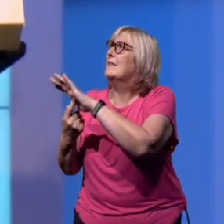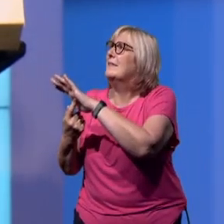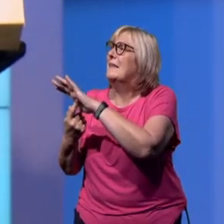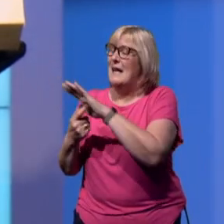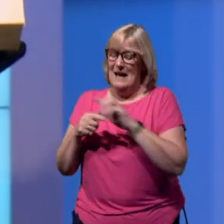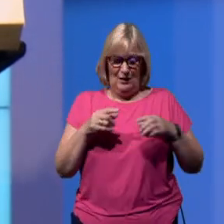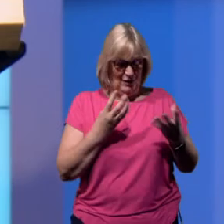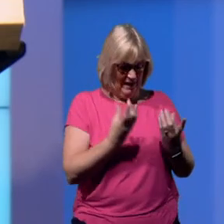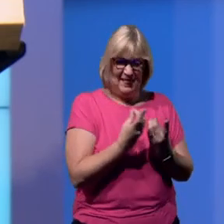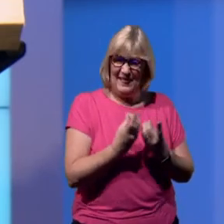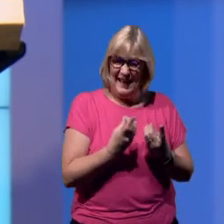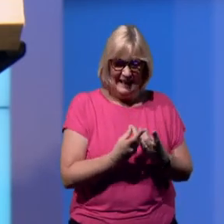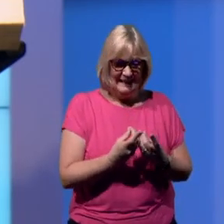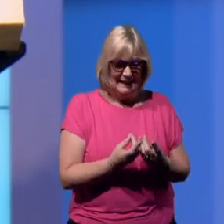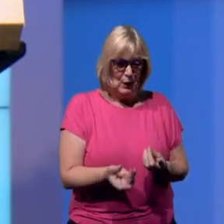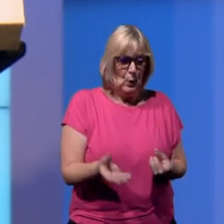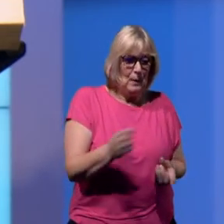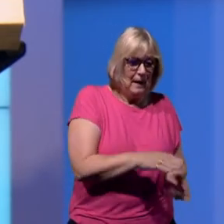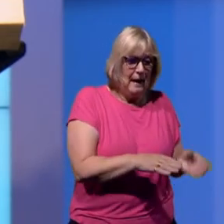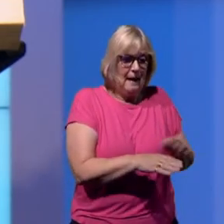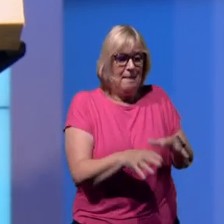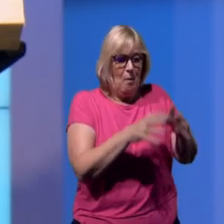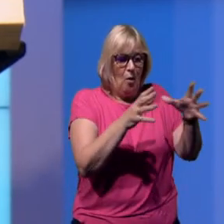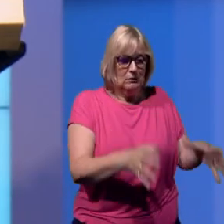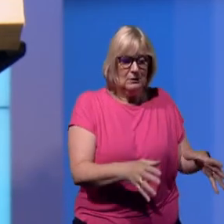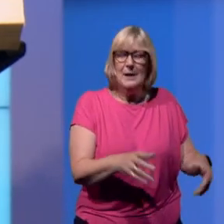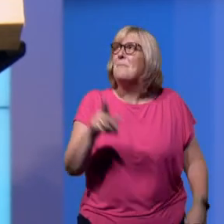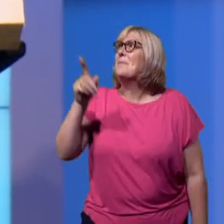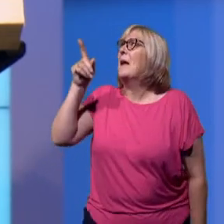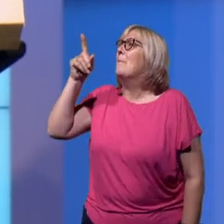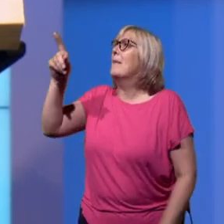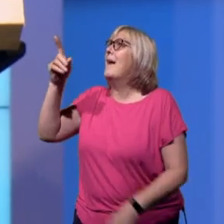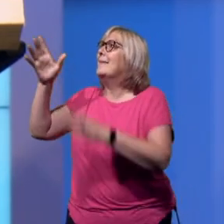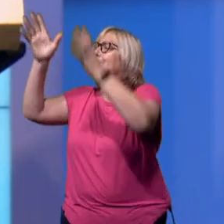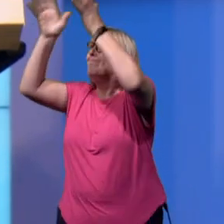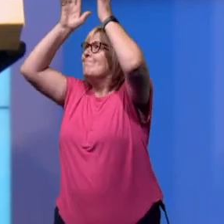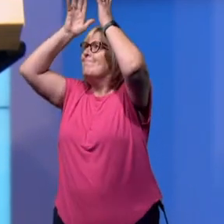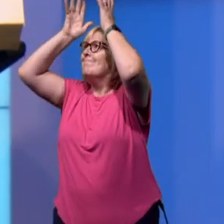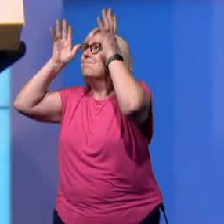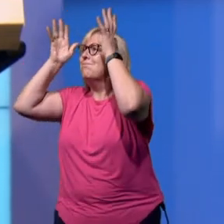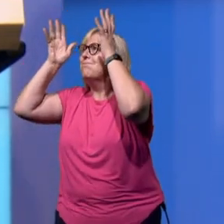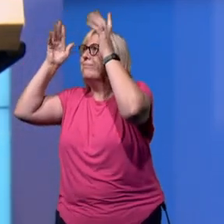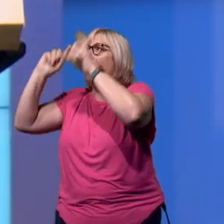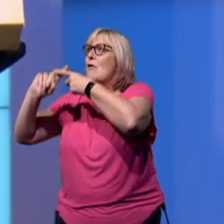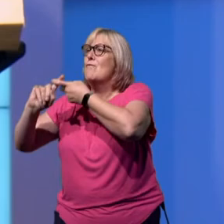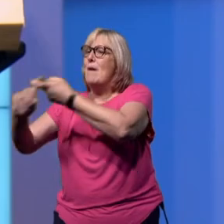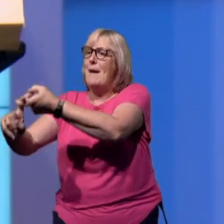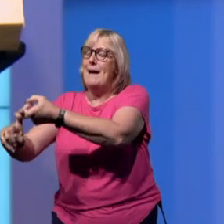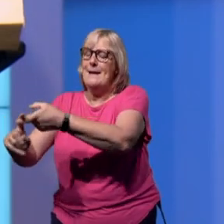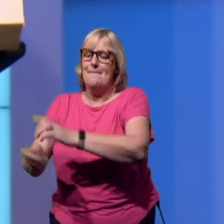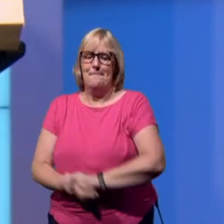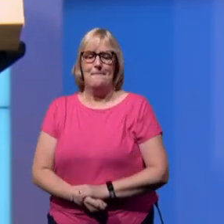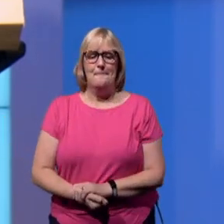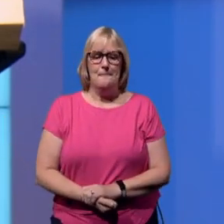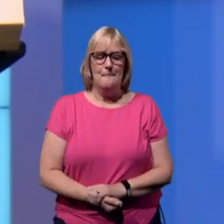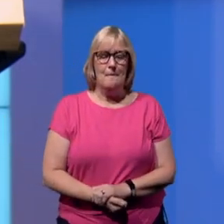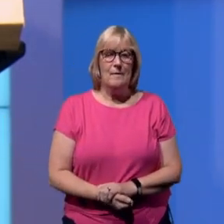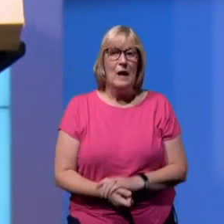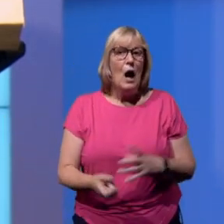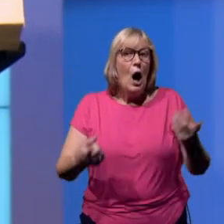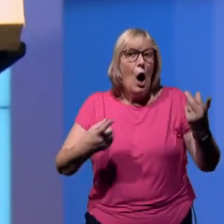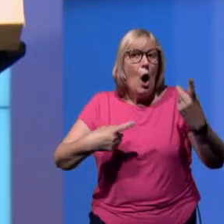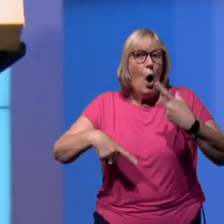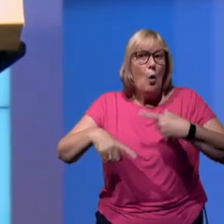will go back in the box, but the crown of life will remain. Question, are we